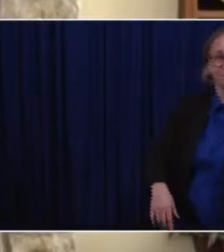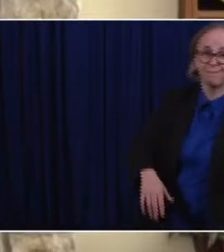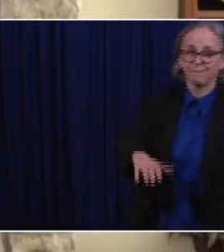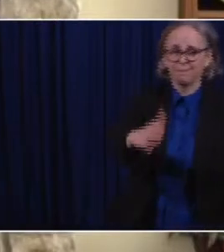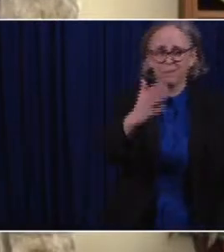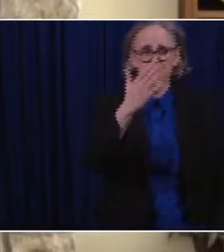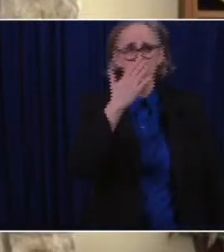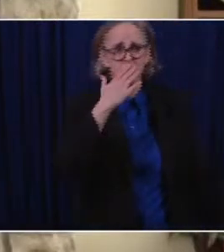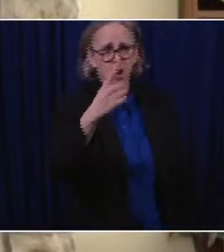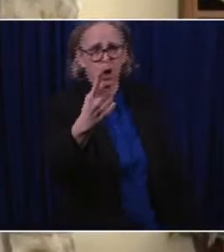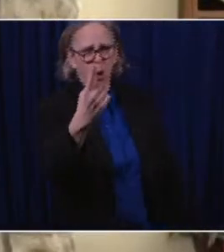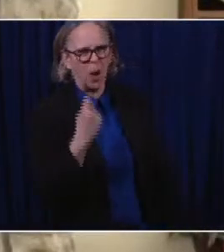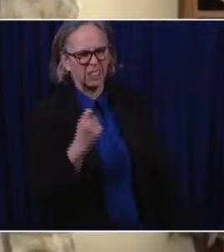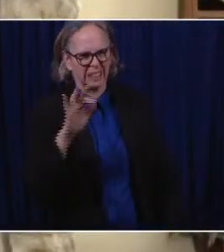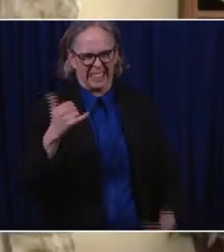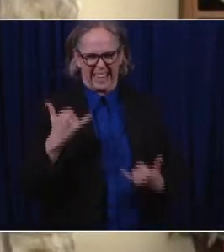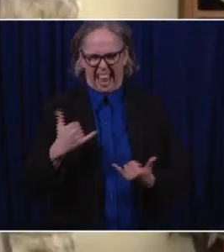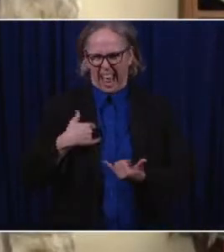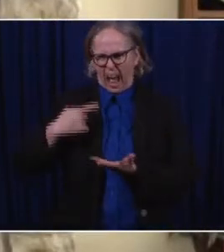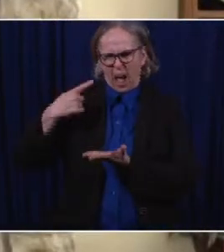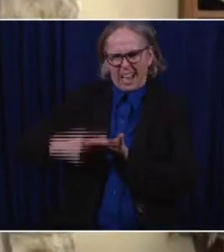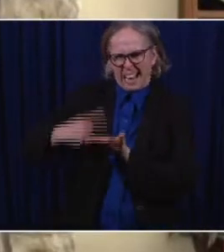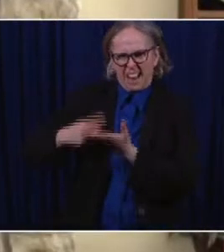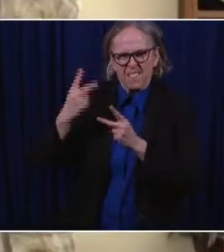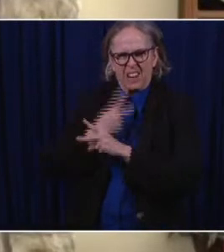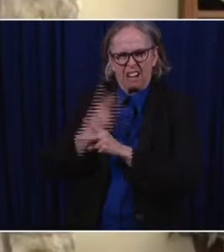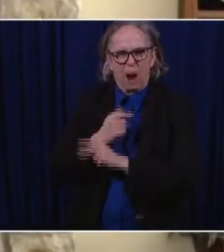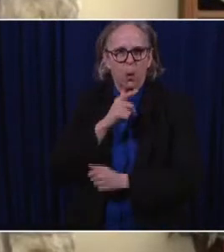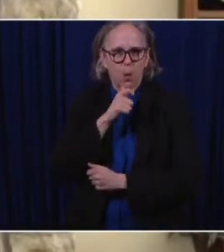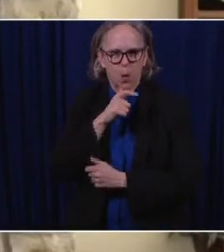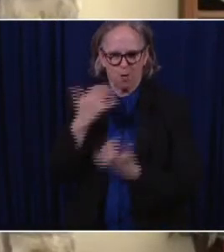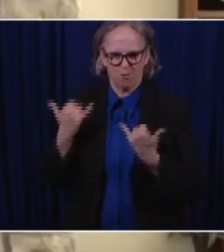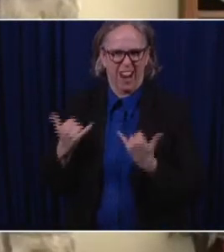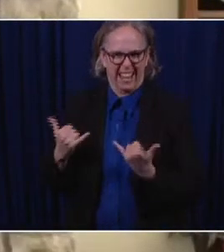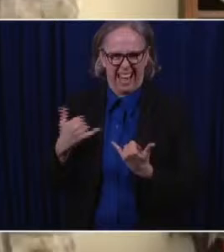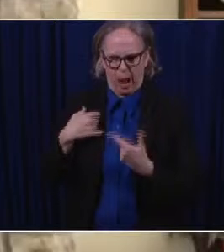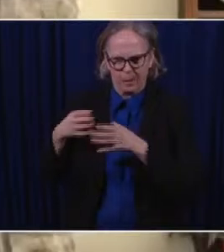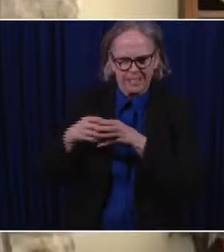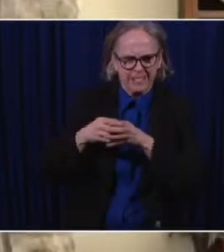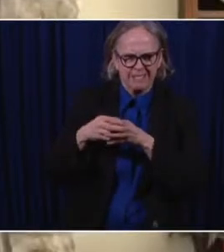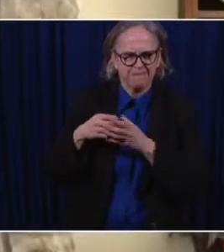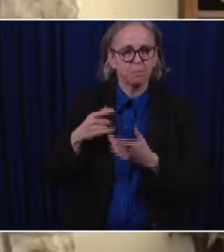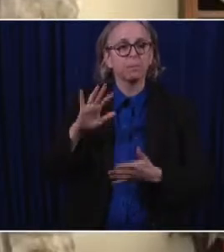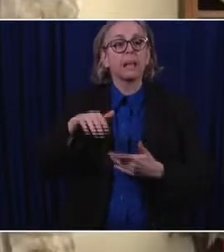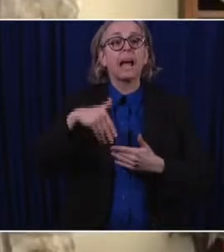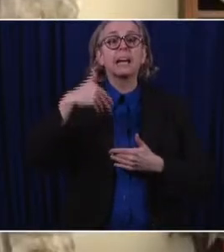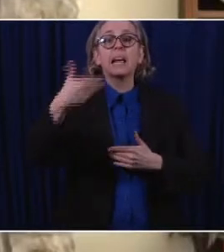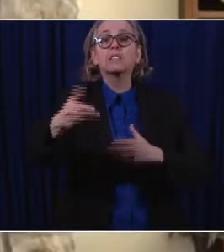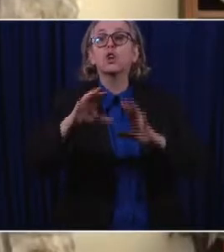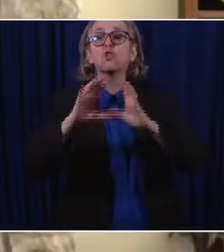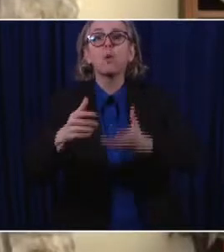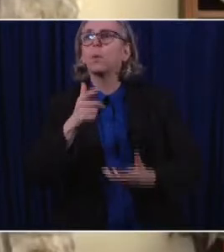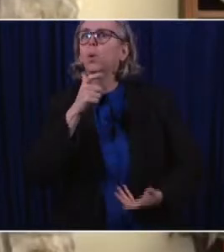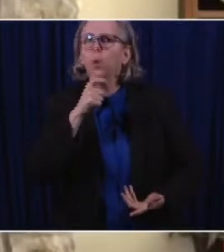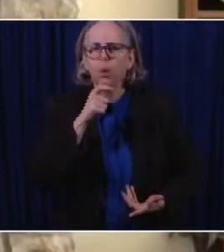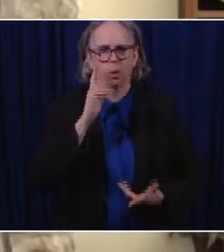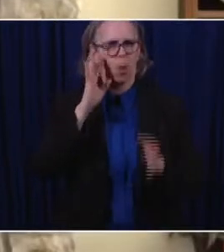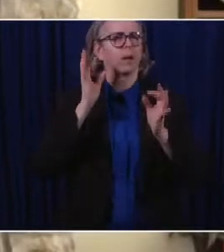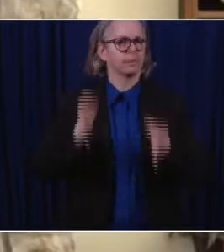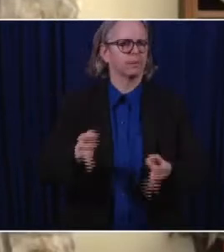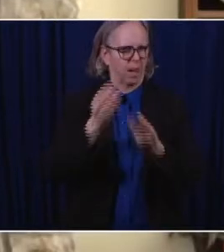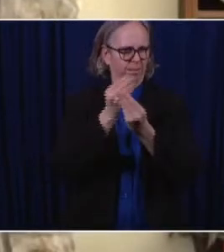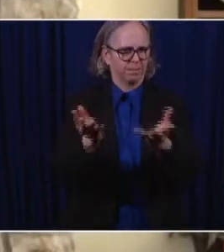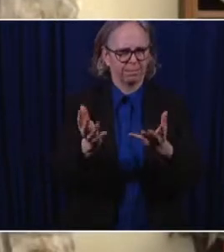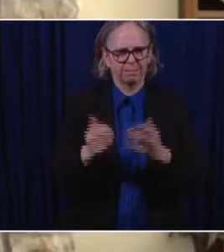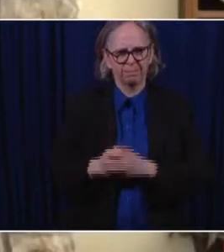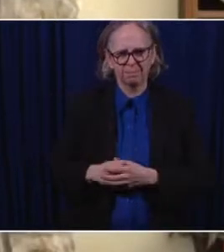questions. You know, it will certainly include a drop in age And